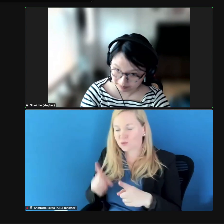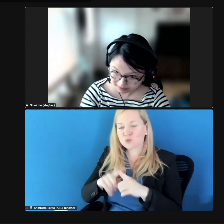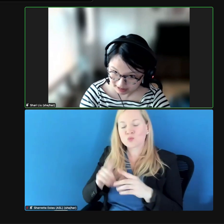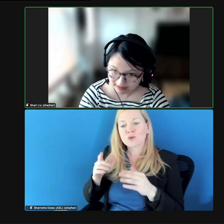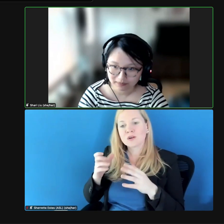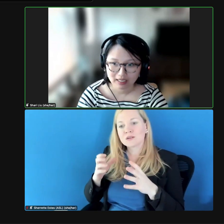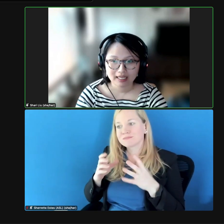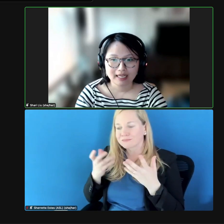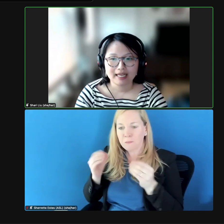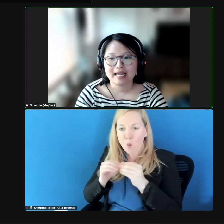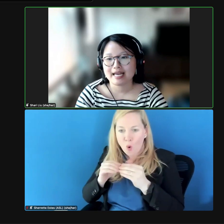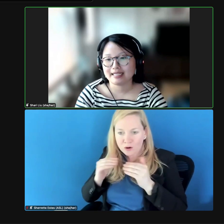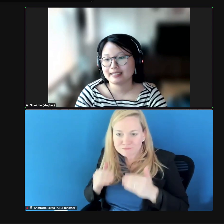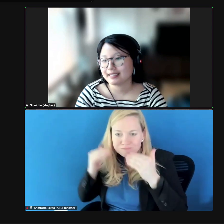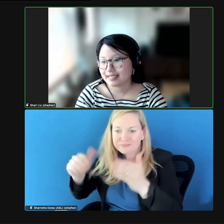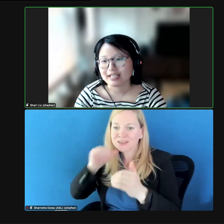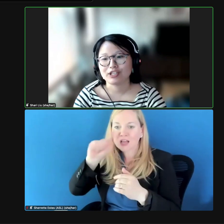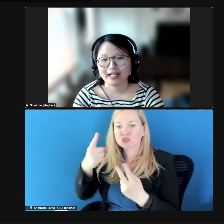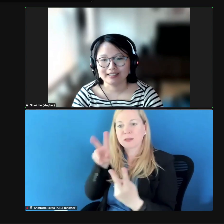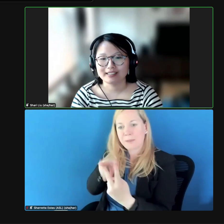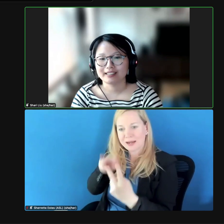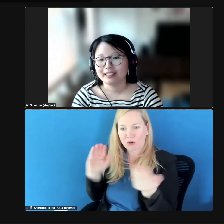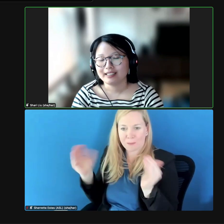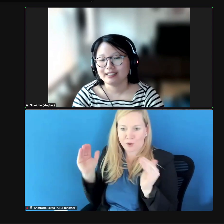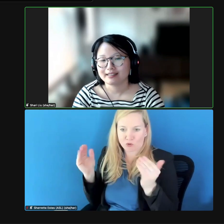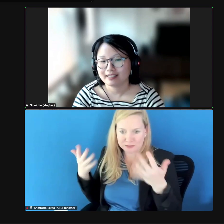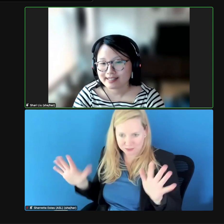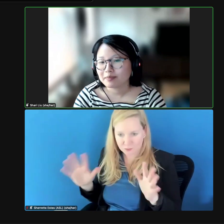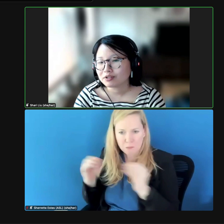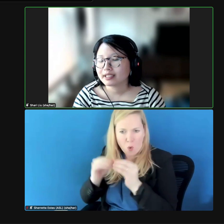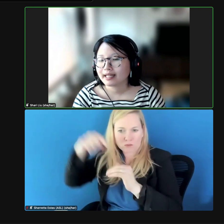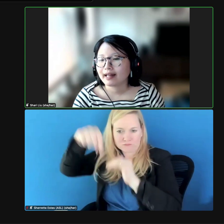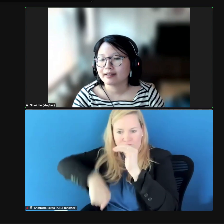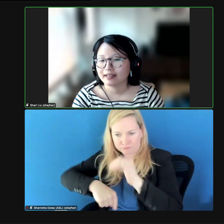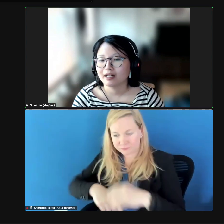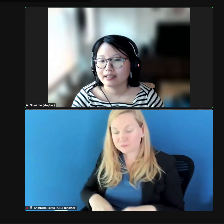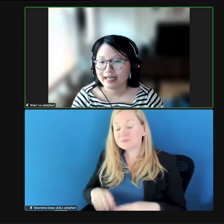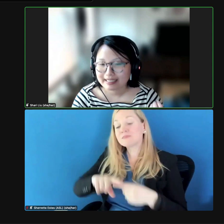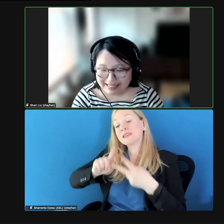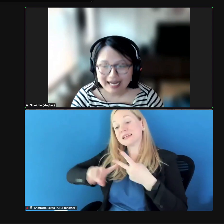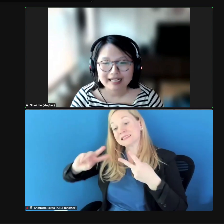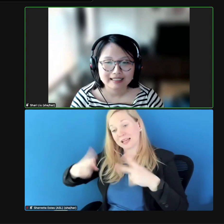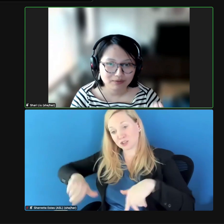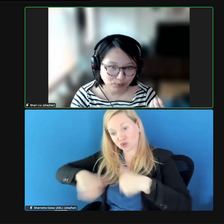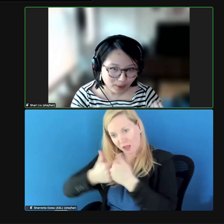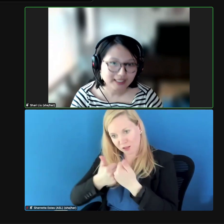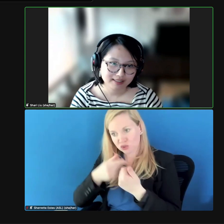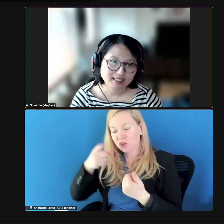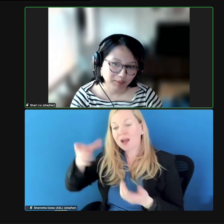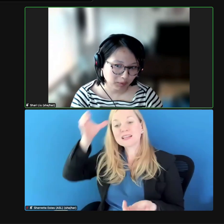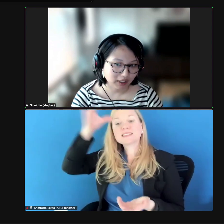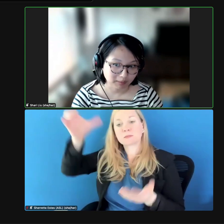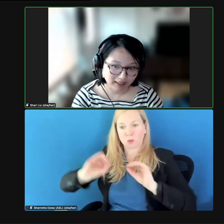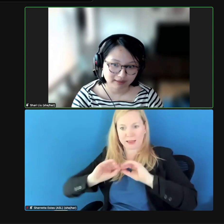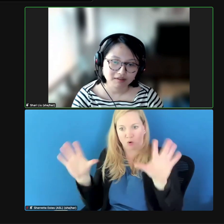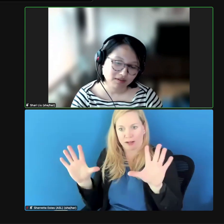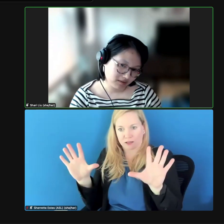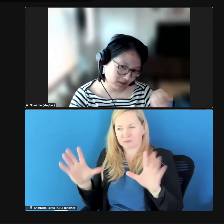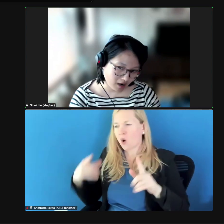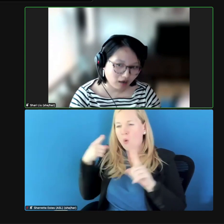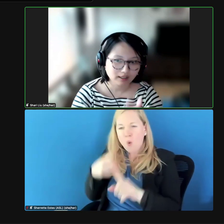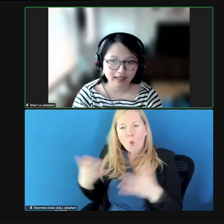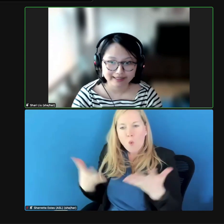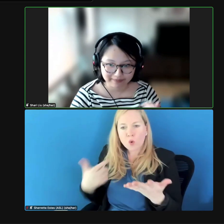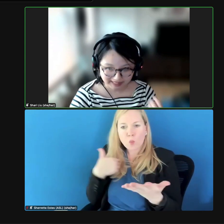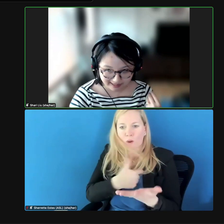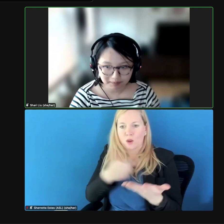small samples. And the second challenge is conceptual clarity on exactly what it is that we want to model.